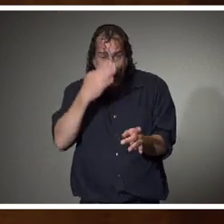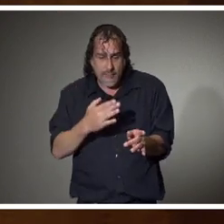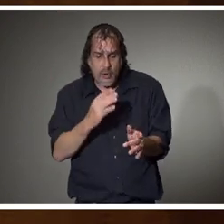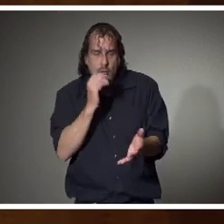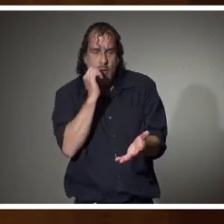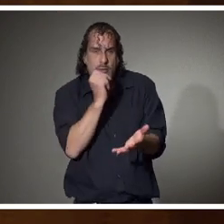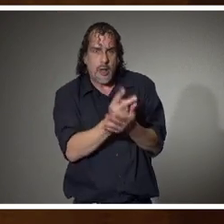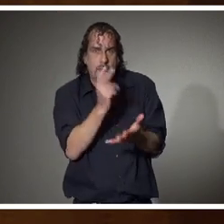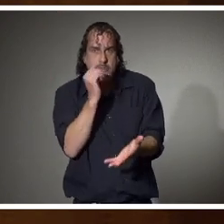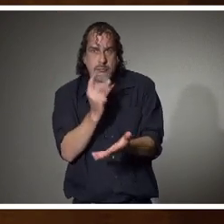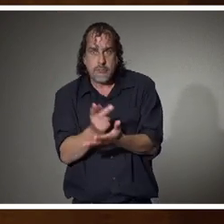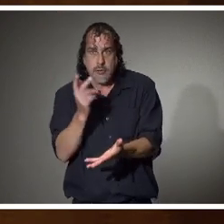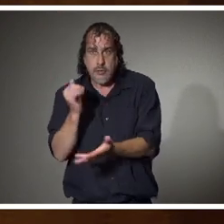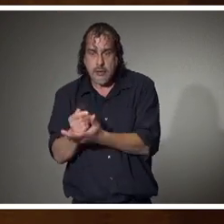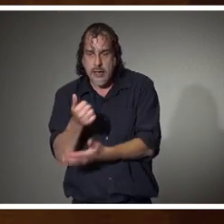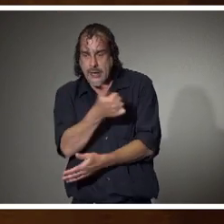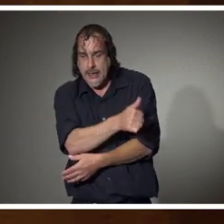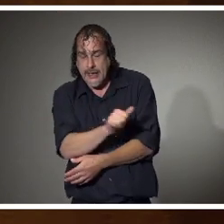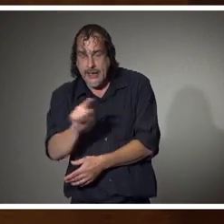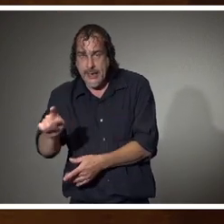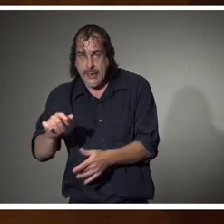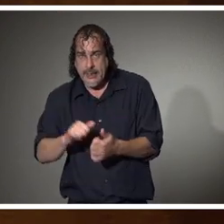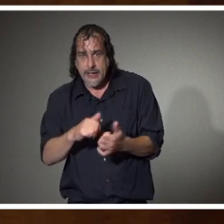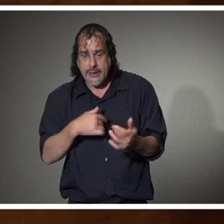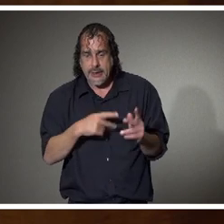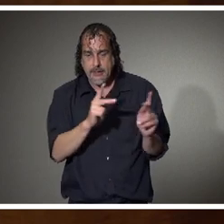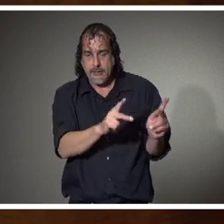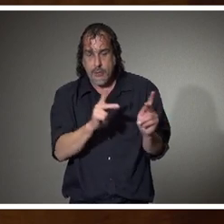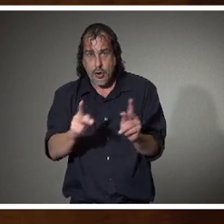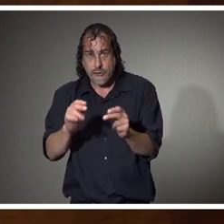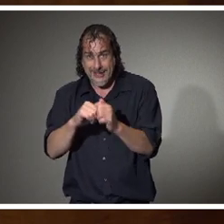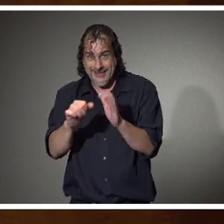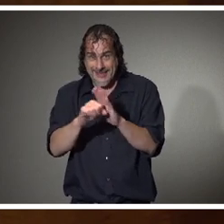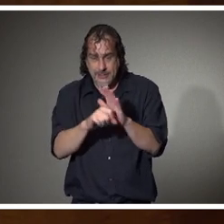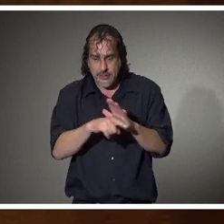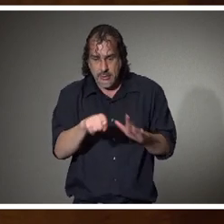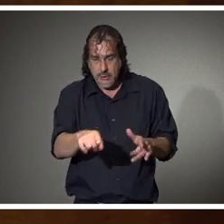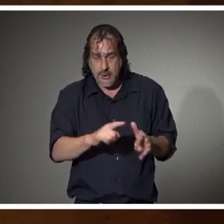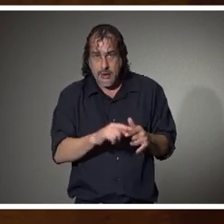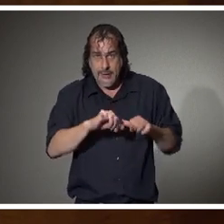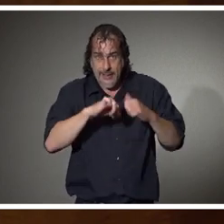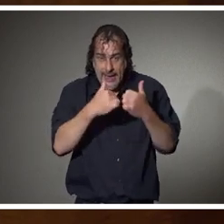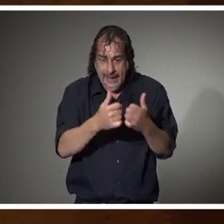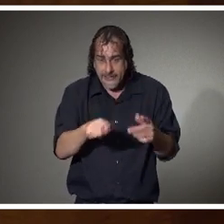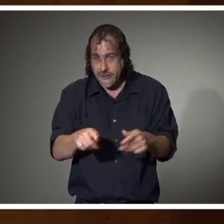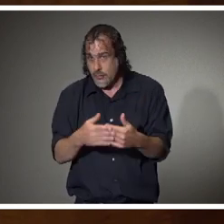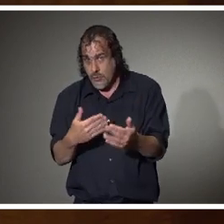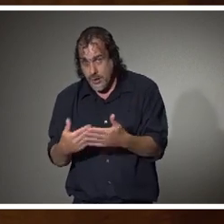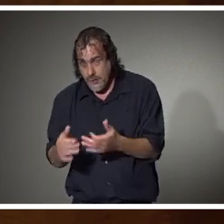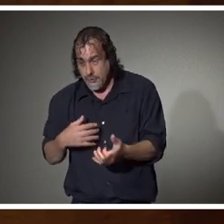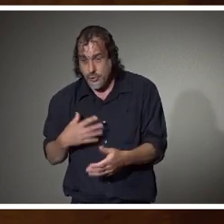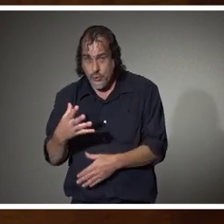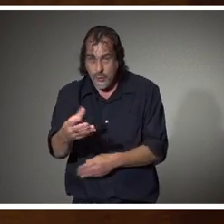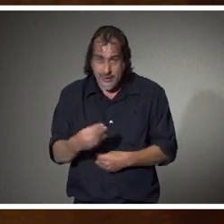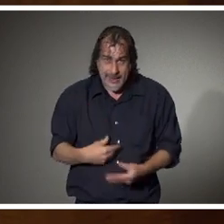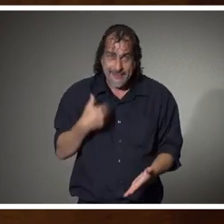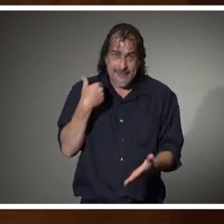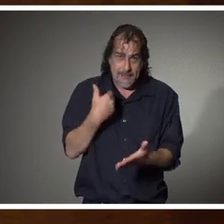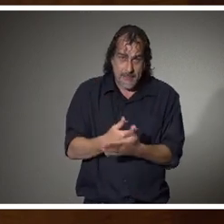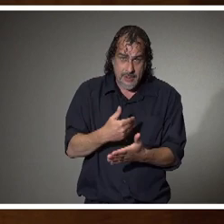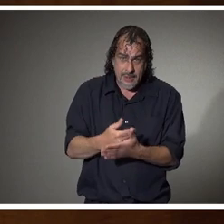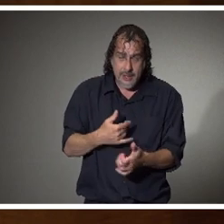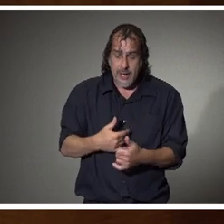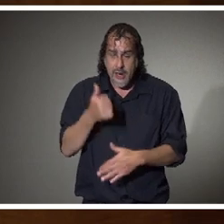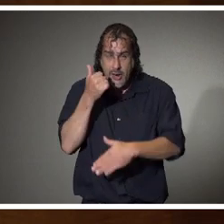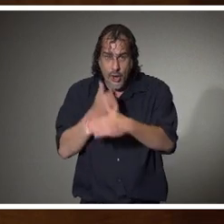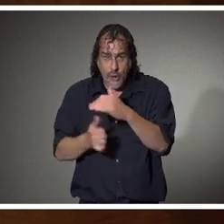authorize any officer of the state or political subdivision to receive such funds subject to the terms of the offer